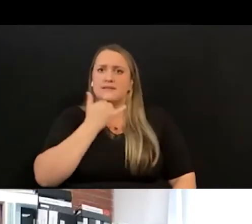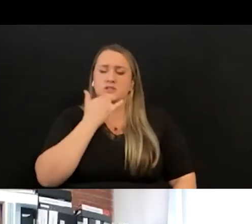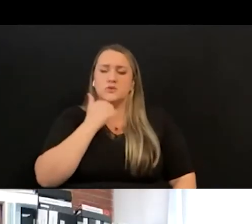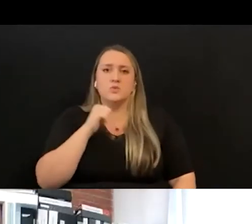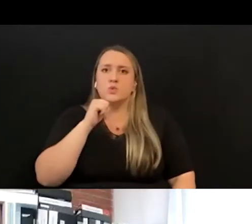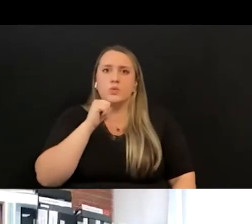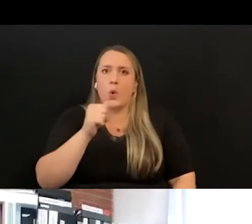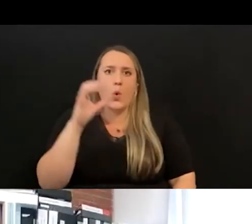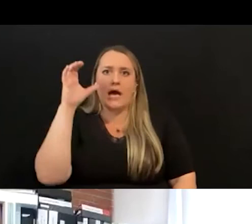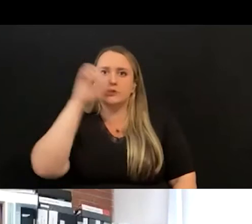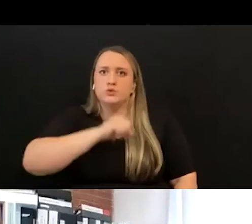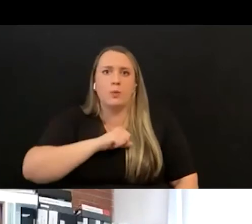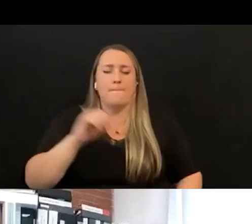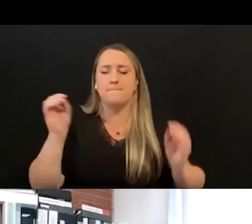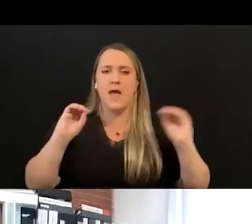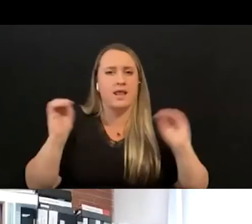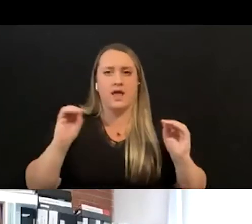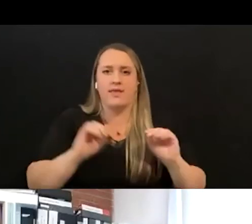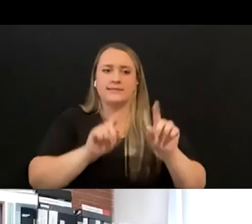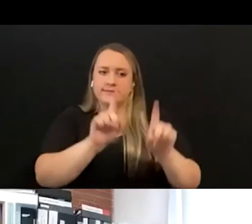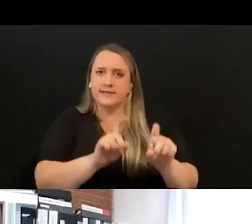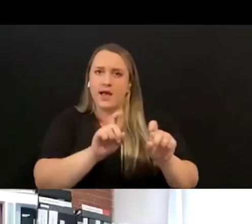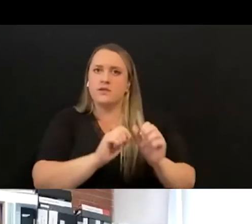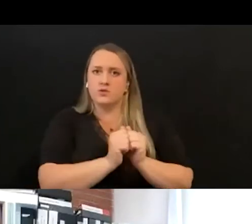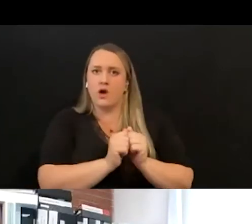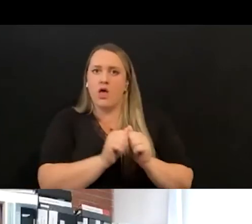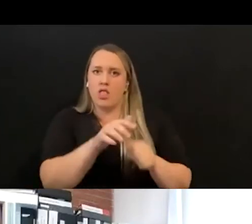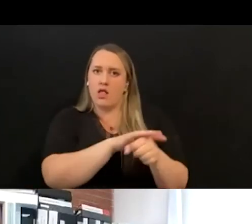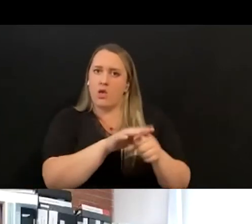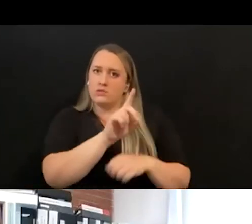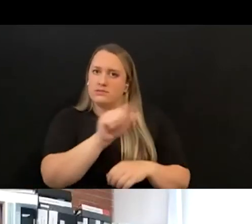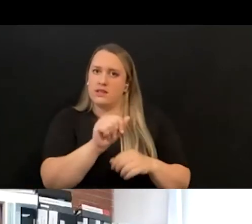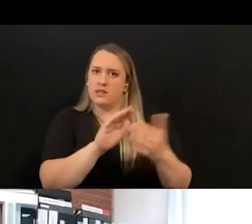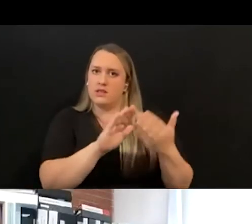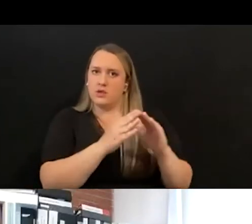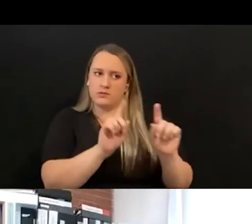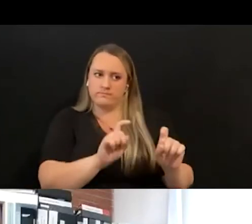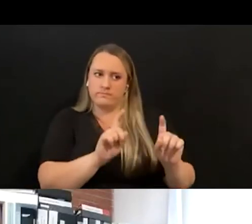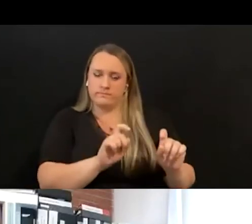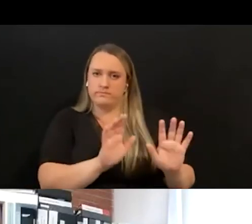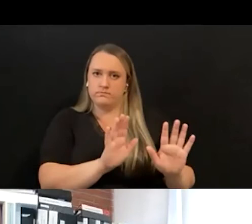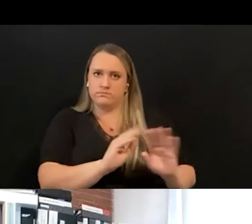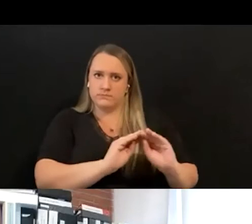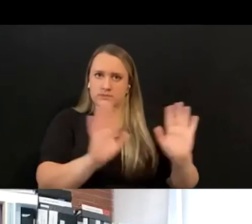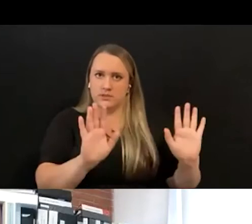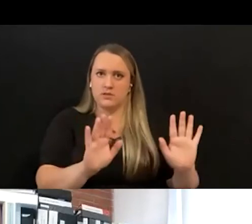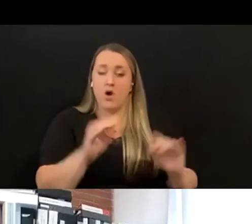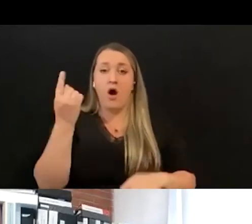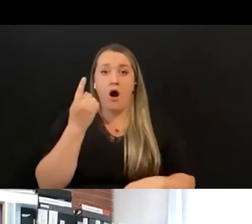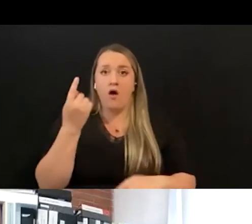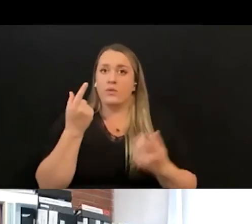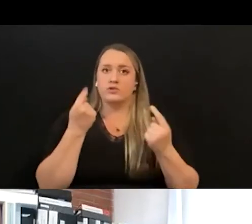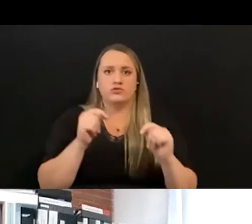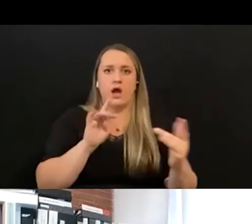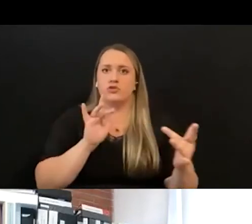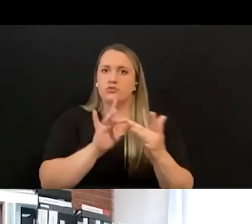anything. And so test everything out with the local disability community, and always try and reach communities of